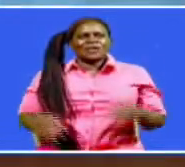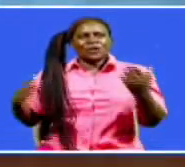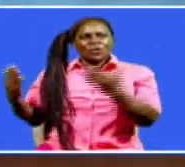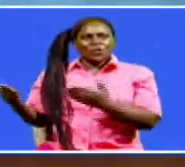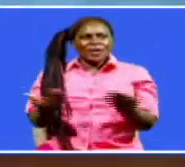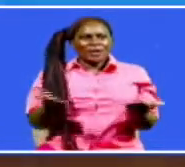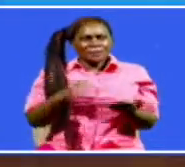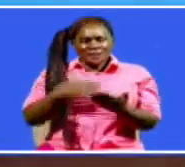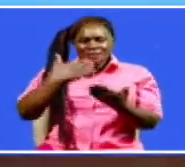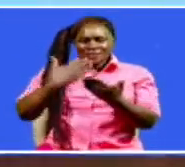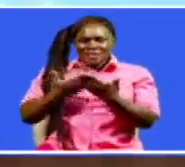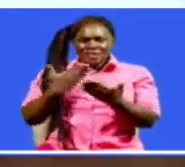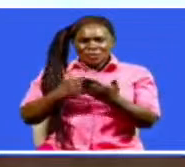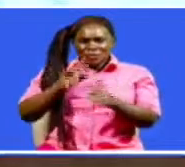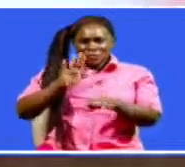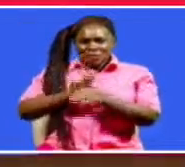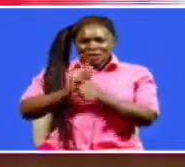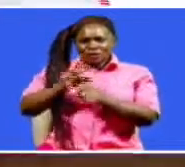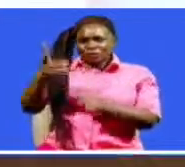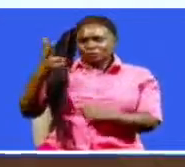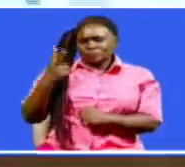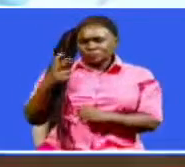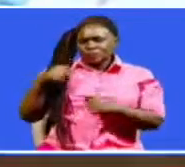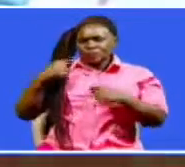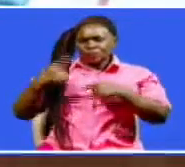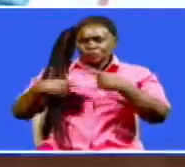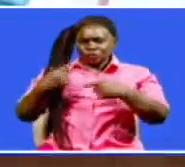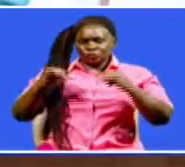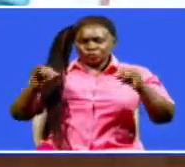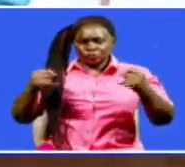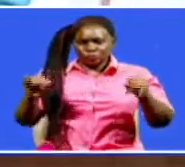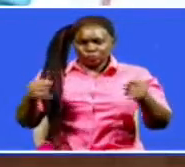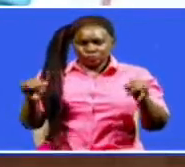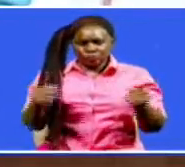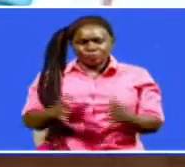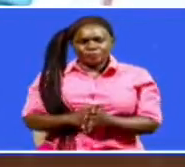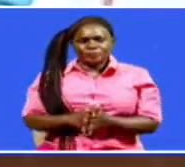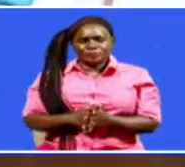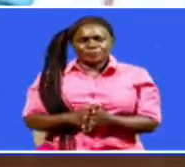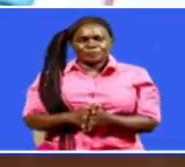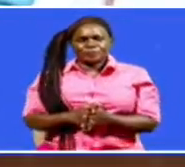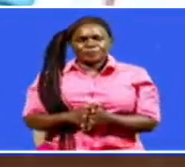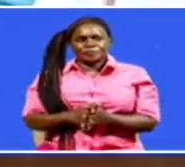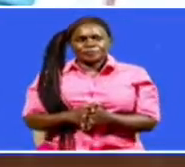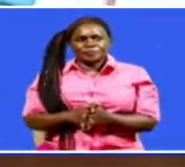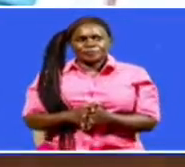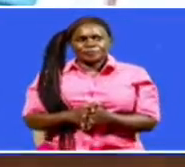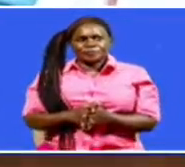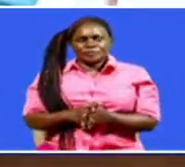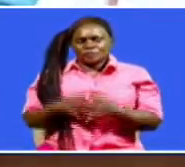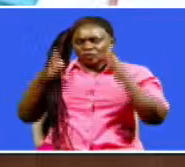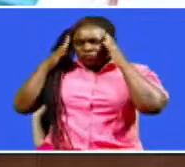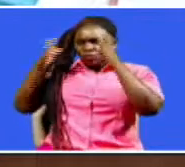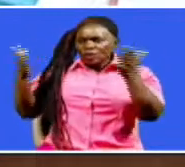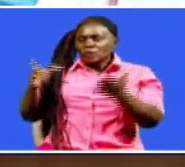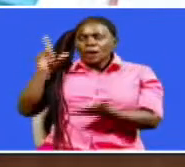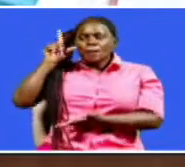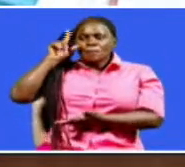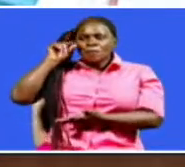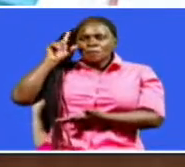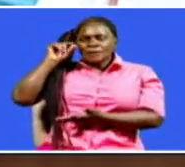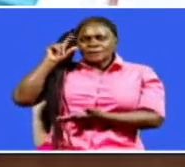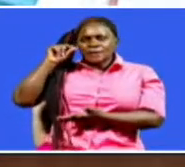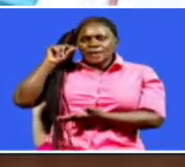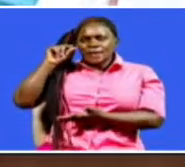Welcome back. Thank you for staying with KTN Prime. Let's continue informing you about the latest news making headlines. Right now, we shift focus to Mombasa, where